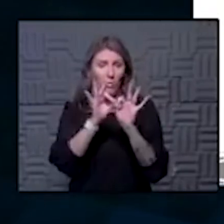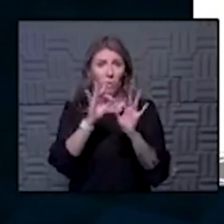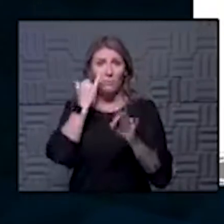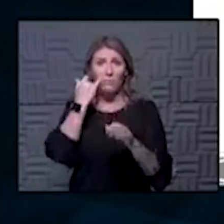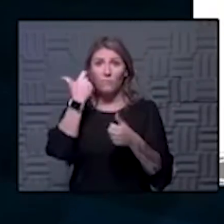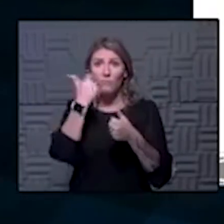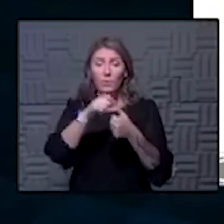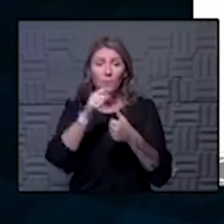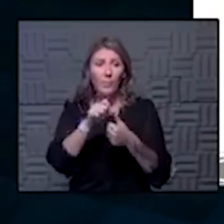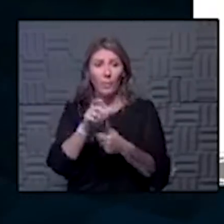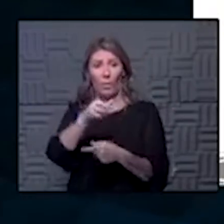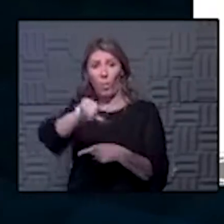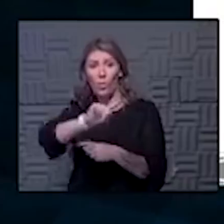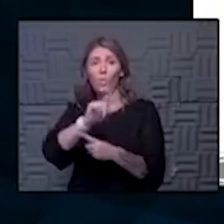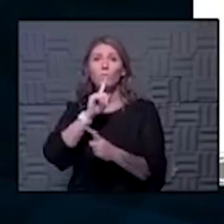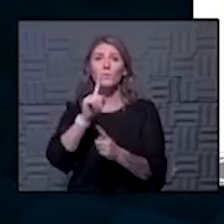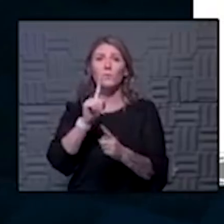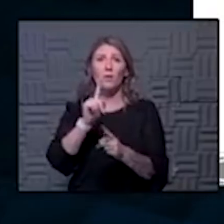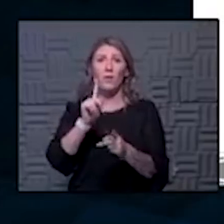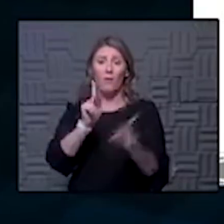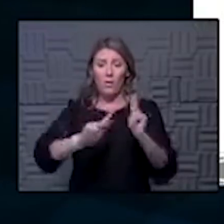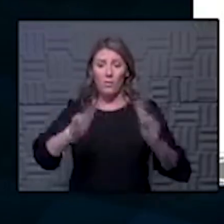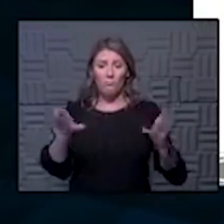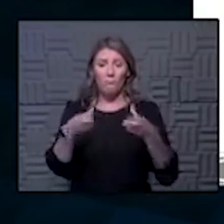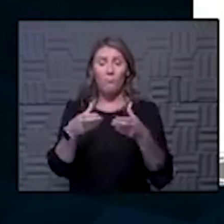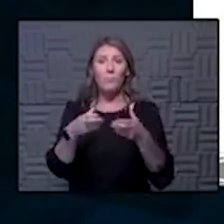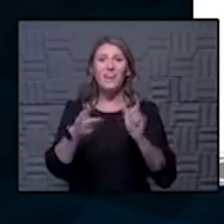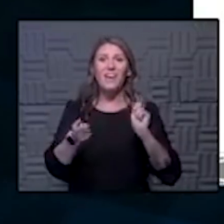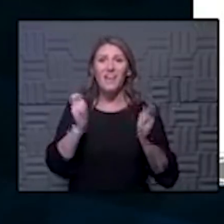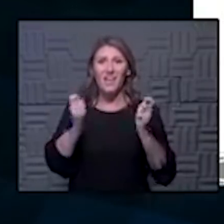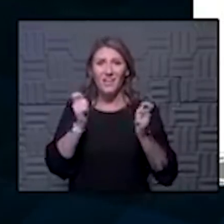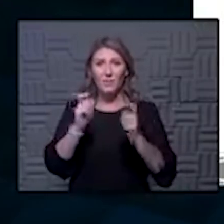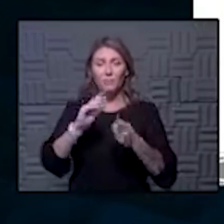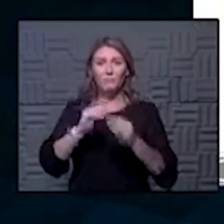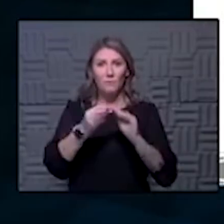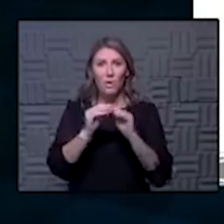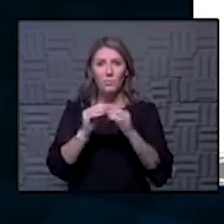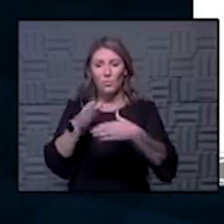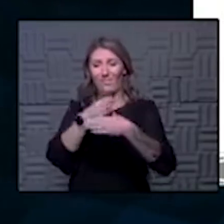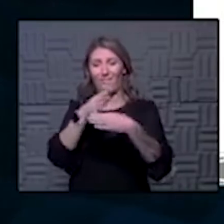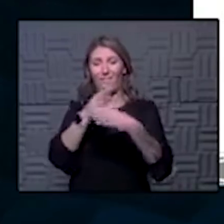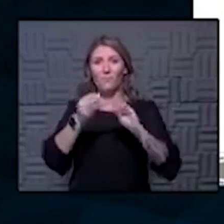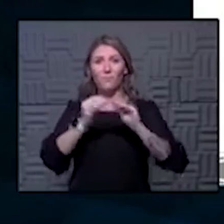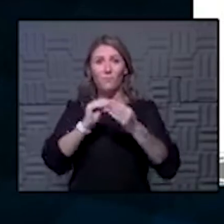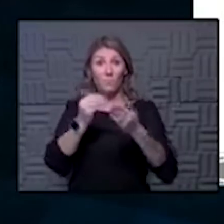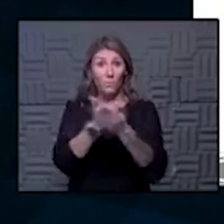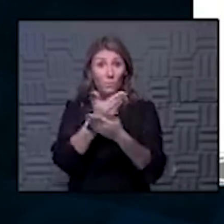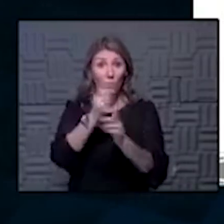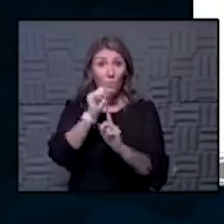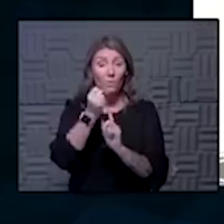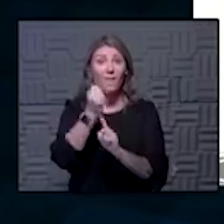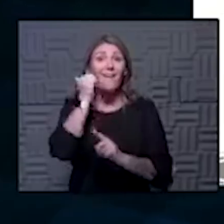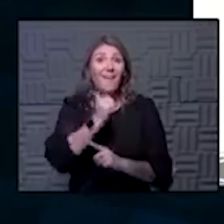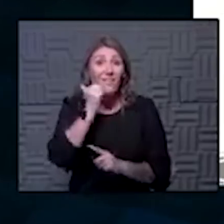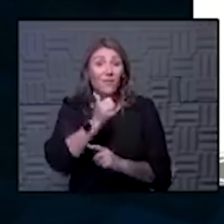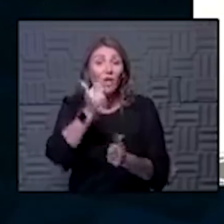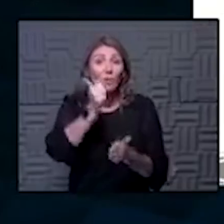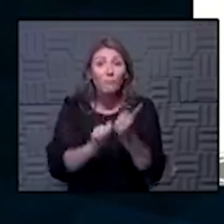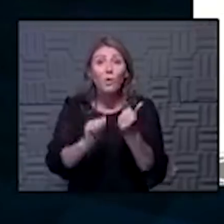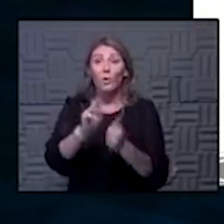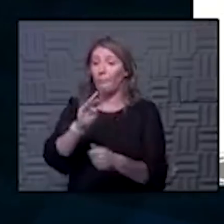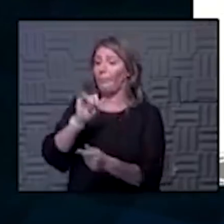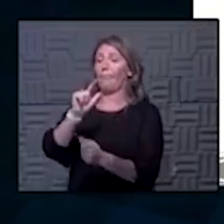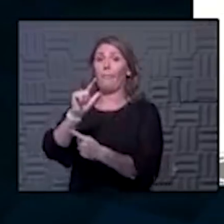again, these are population adjusted numbers, so the average number of new cases per day per million